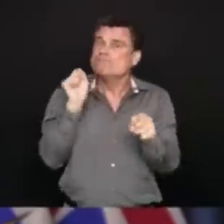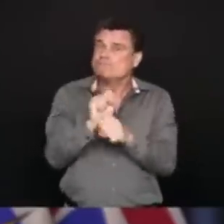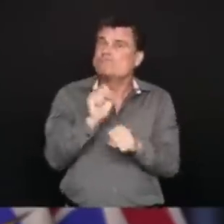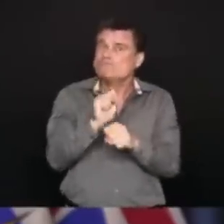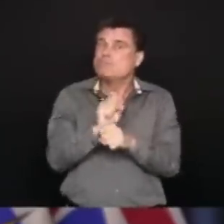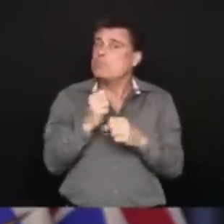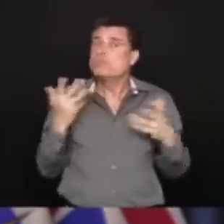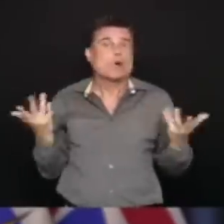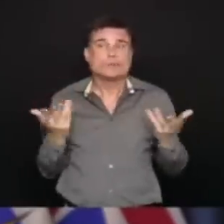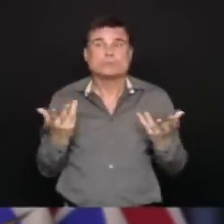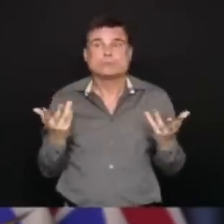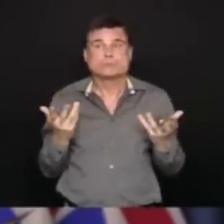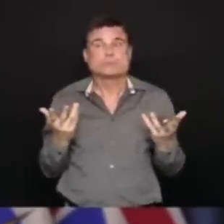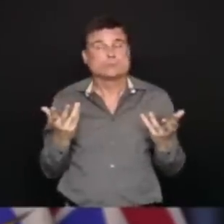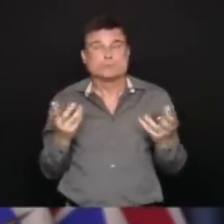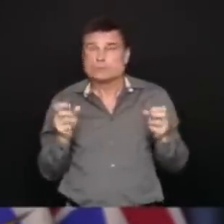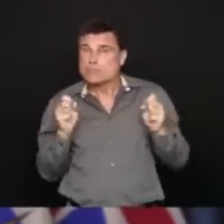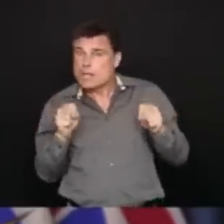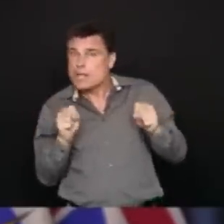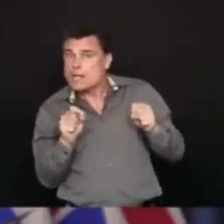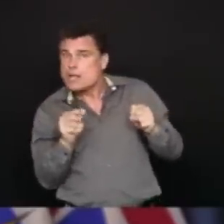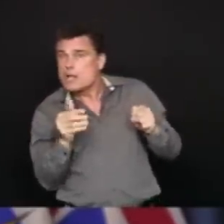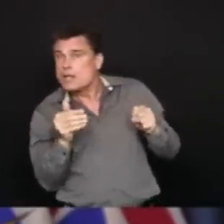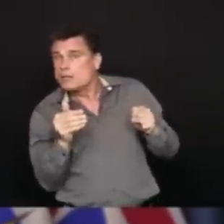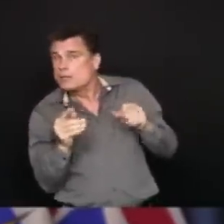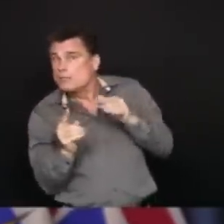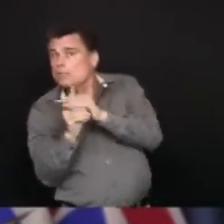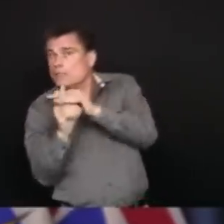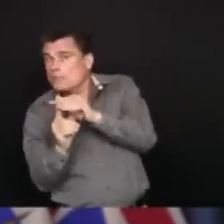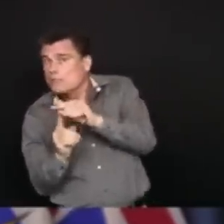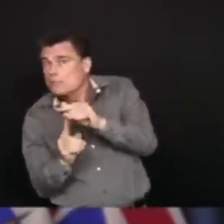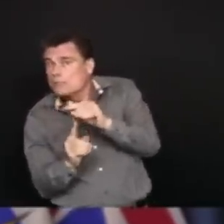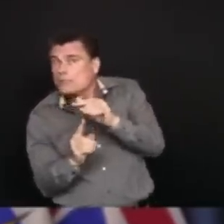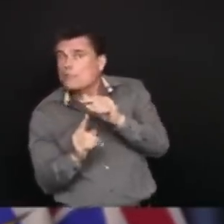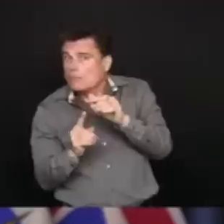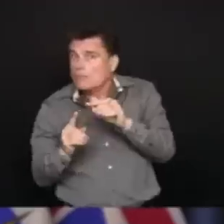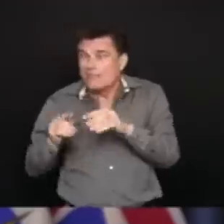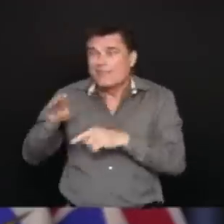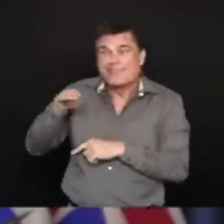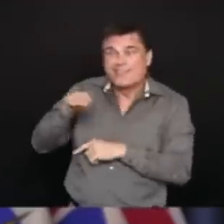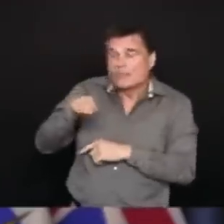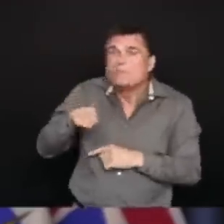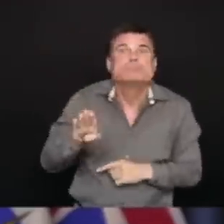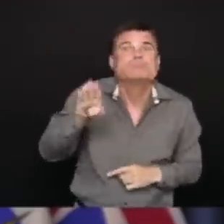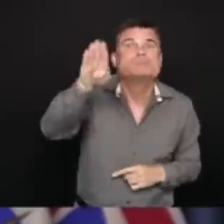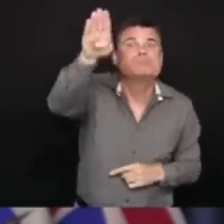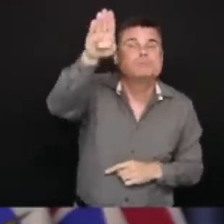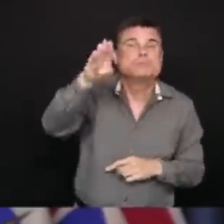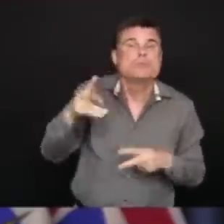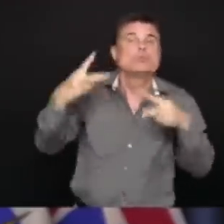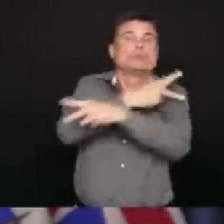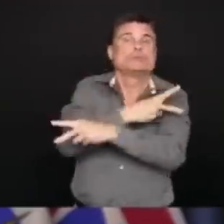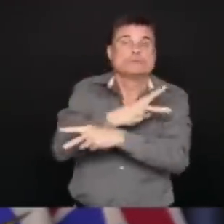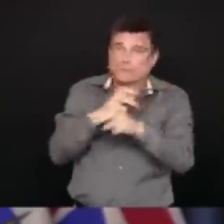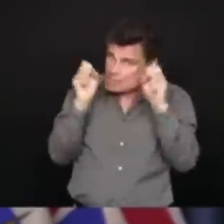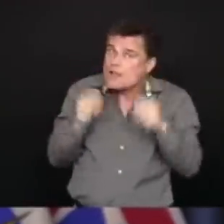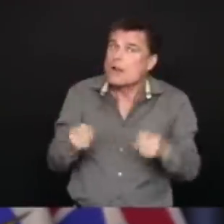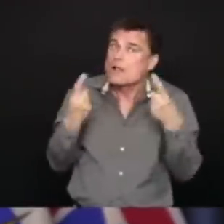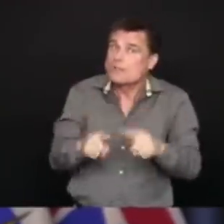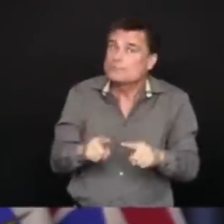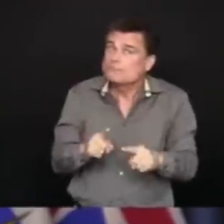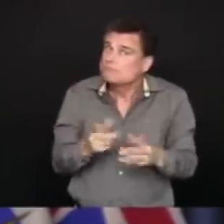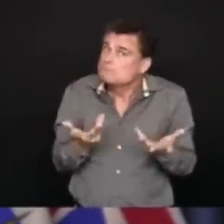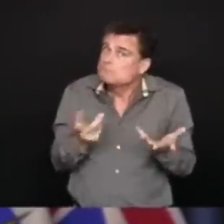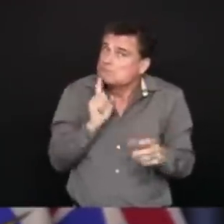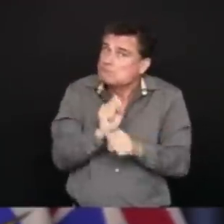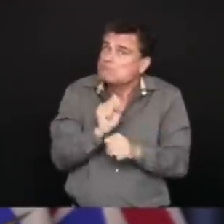We know as well that we are subject to what's going on around us, and that has become really apparent. This is a global